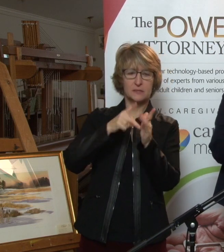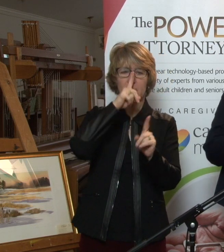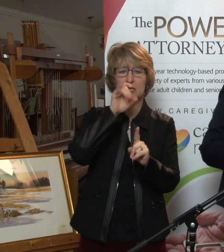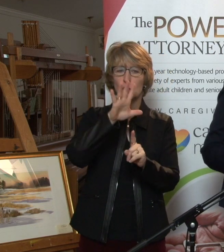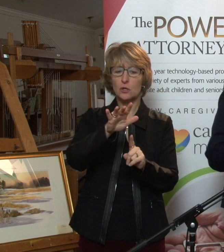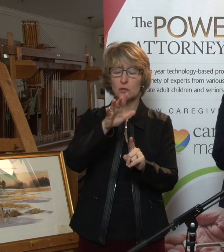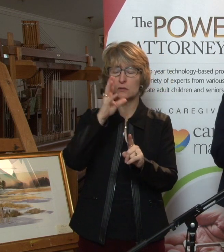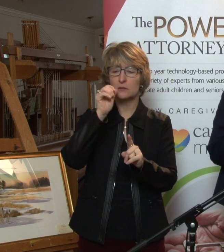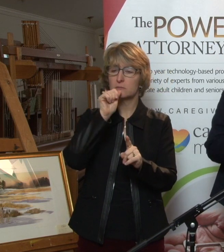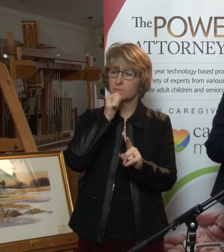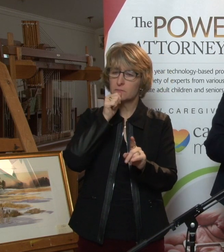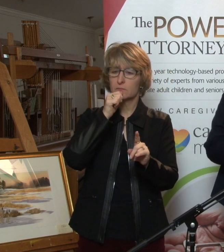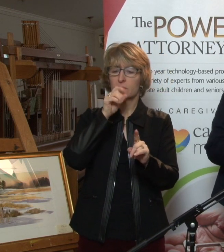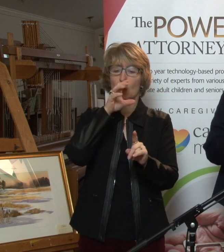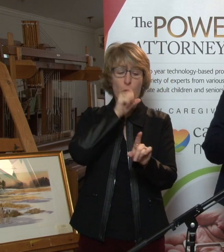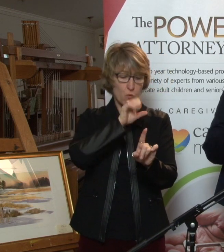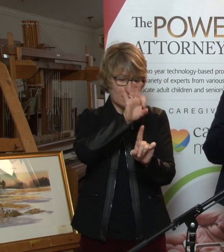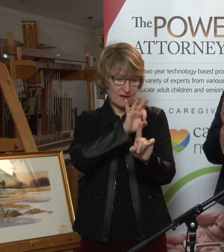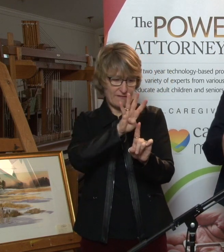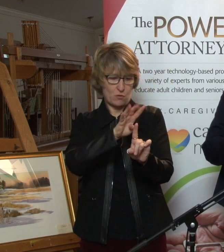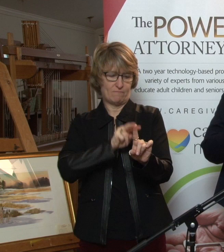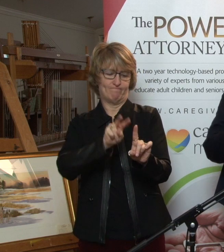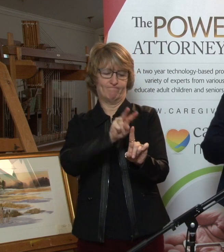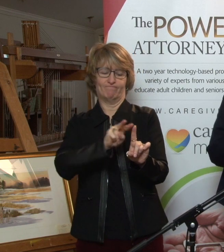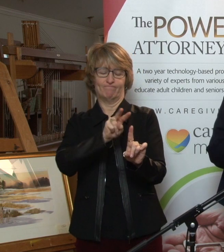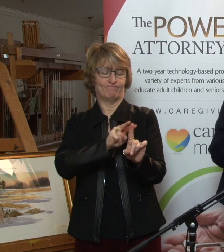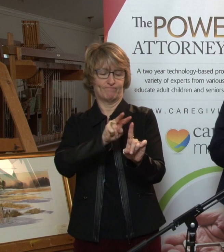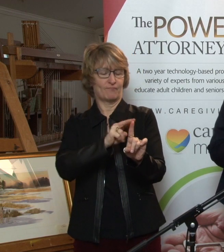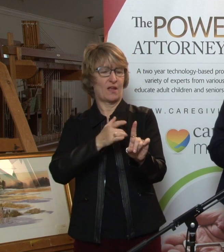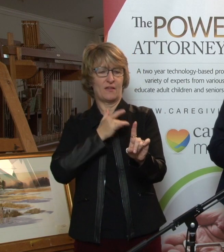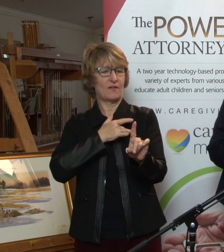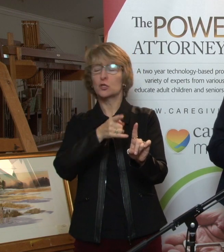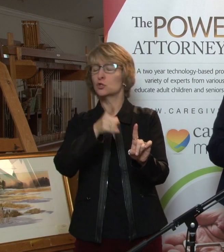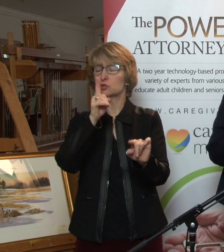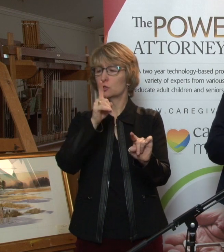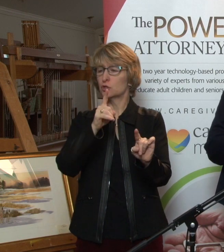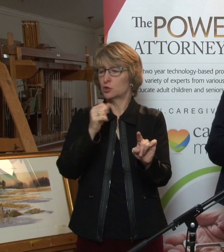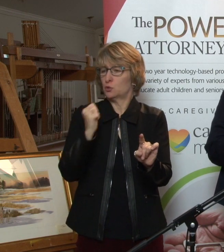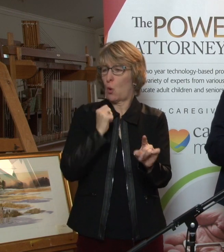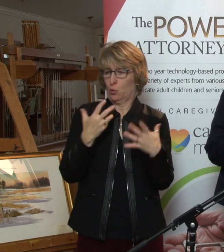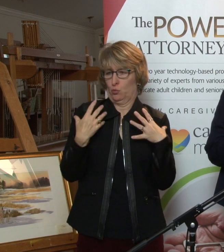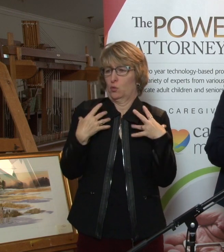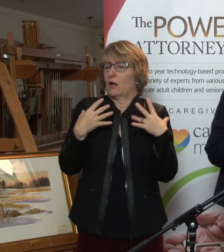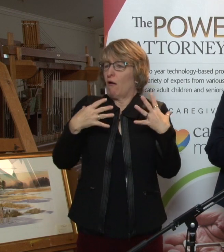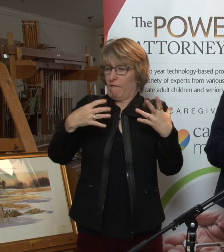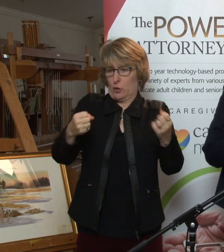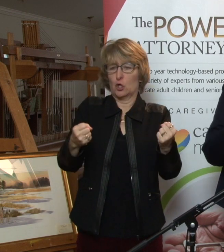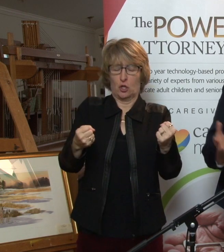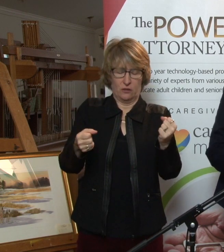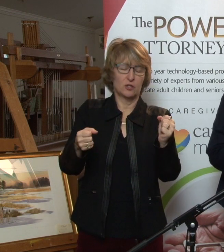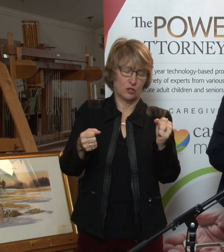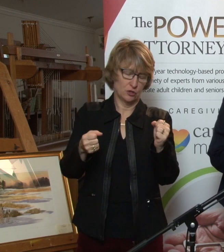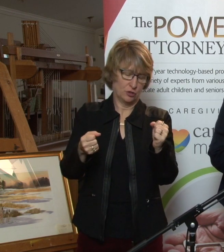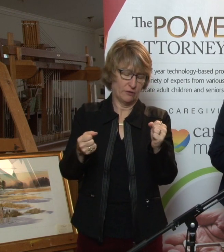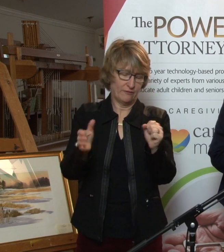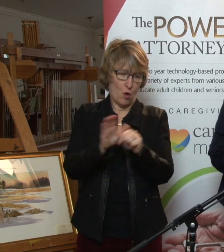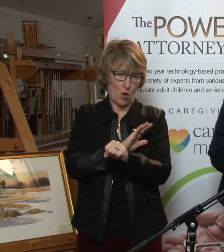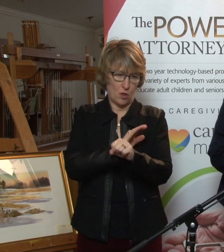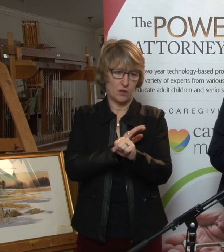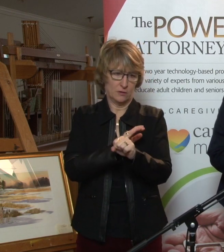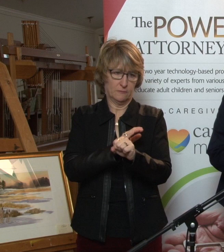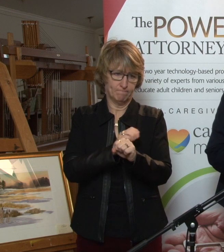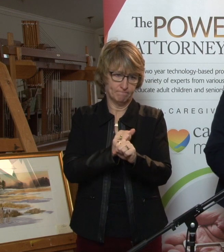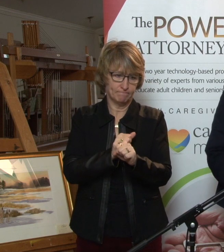at 94, she was deemed, she wasn't recovering like she could, and she wasn't responding the way she